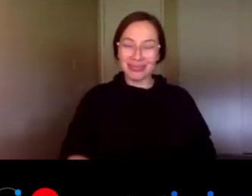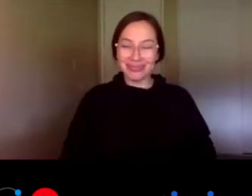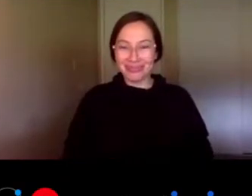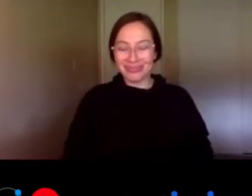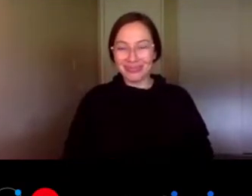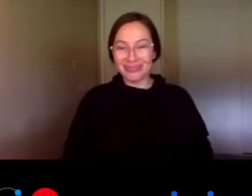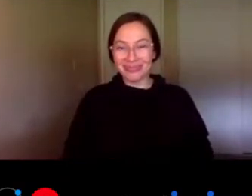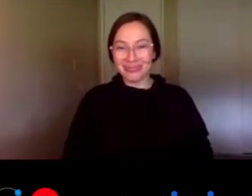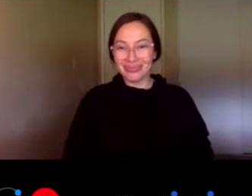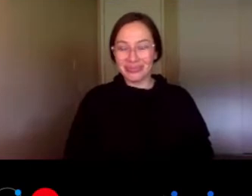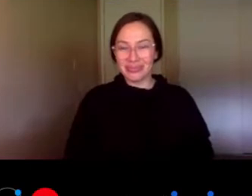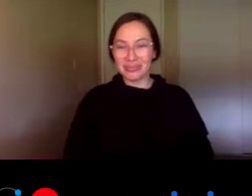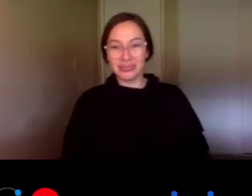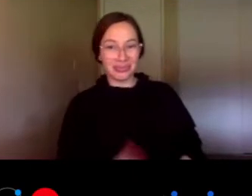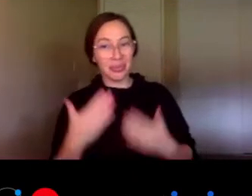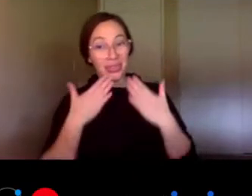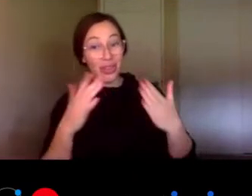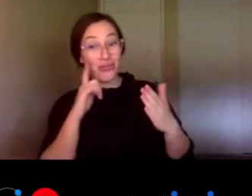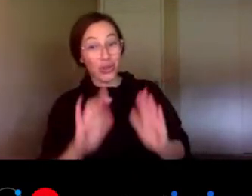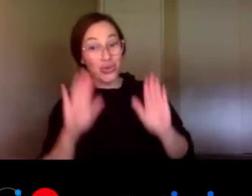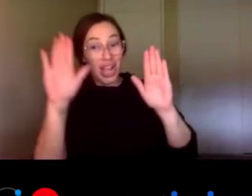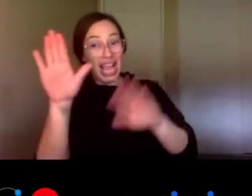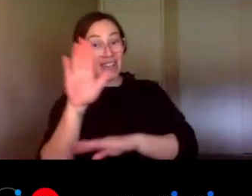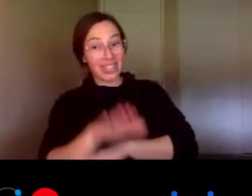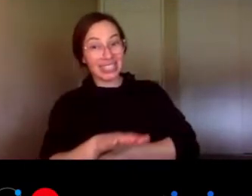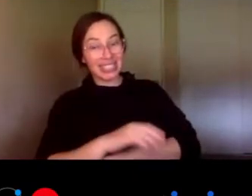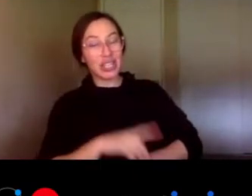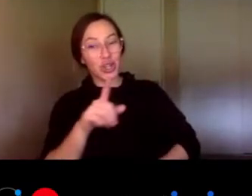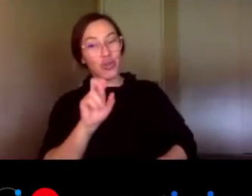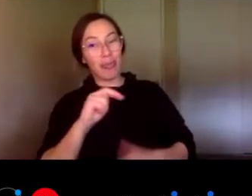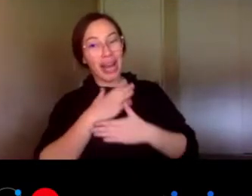Well, I want to thank you for a great evening. You've been a